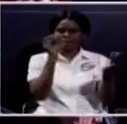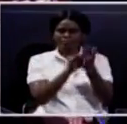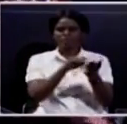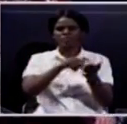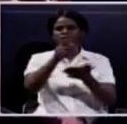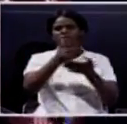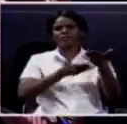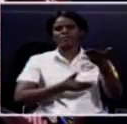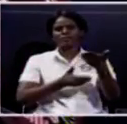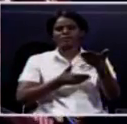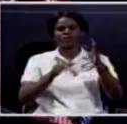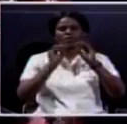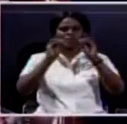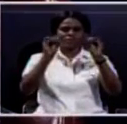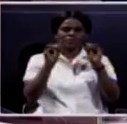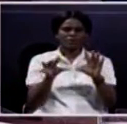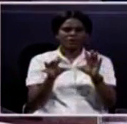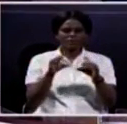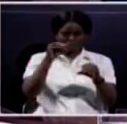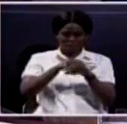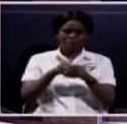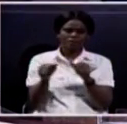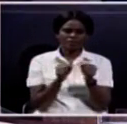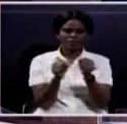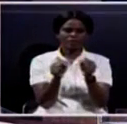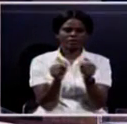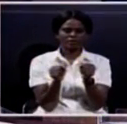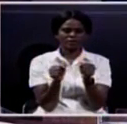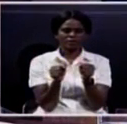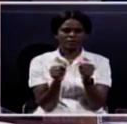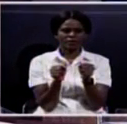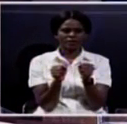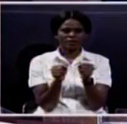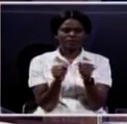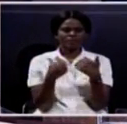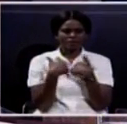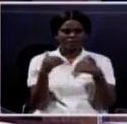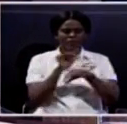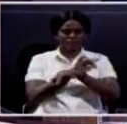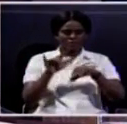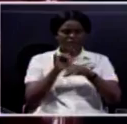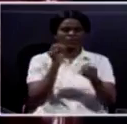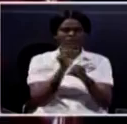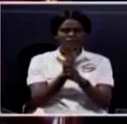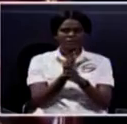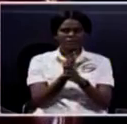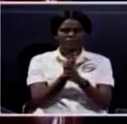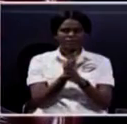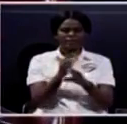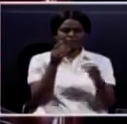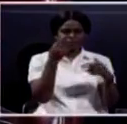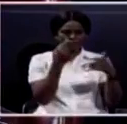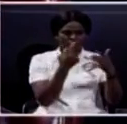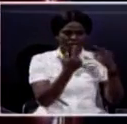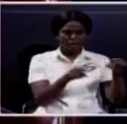The teacher is coming into the system where the vacancy is available, unlike what has been happening in